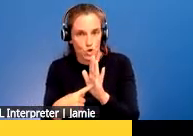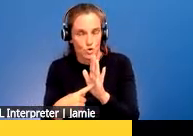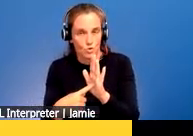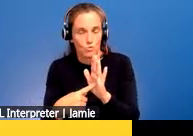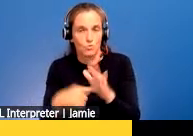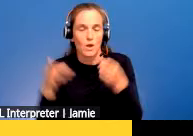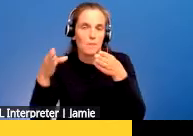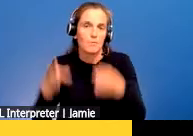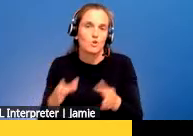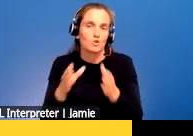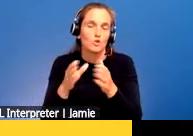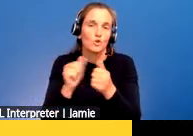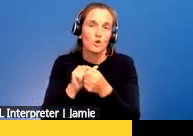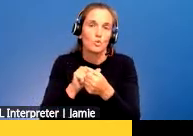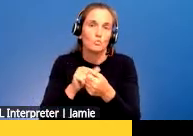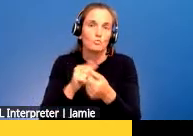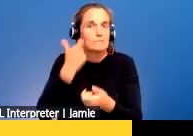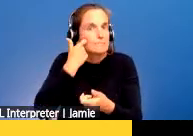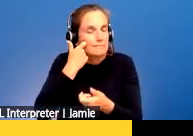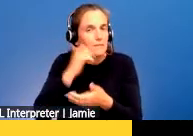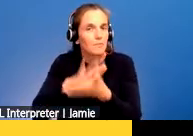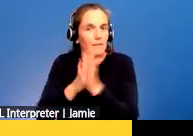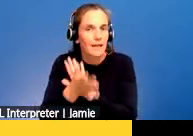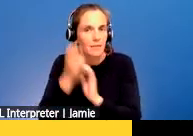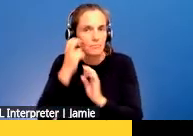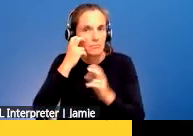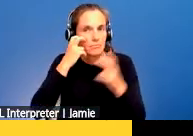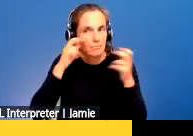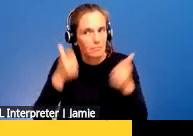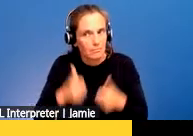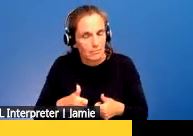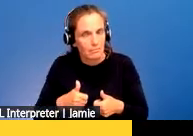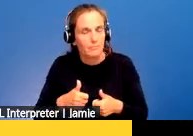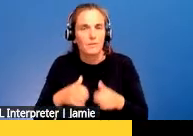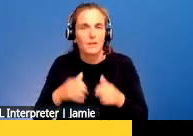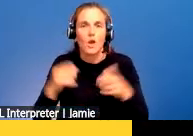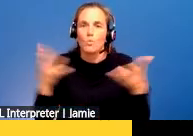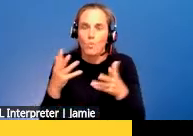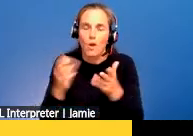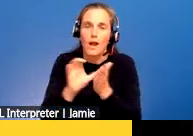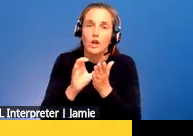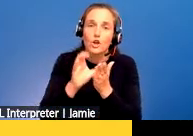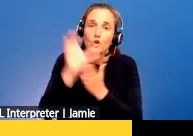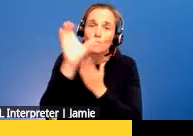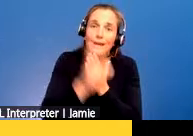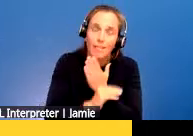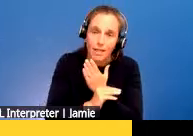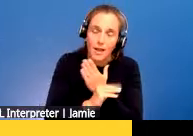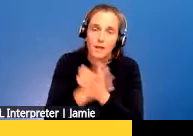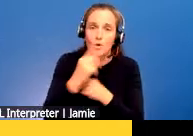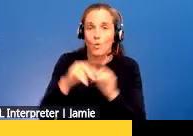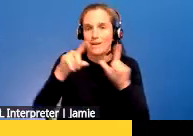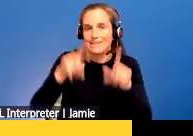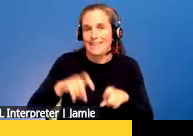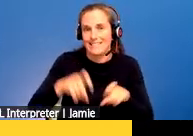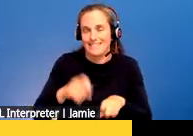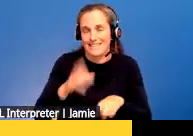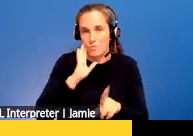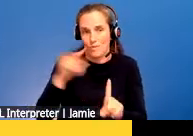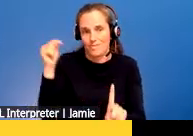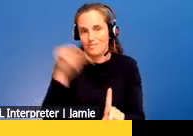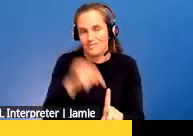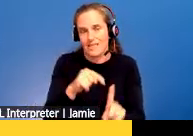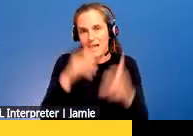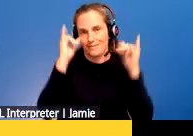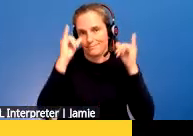how to use a device? What curriculum or testing would such an instructor be able